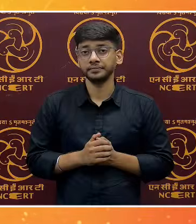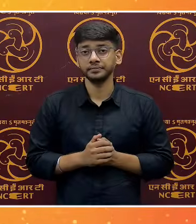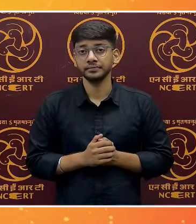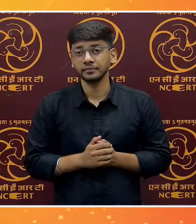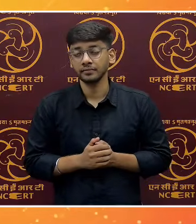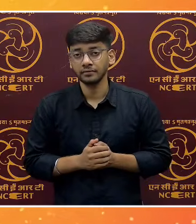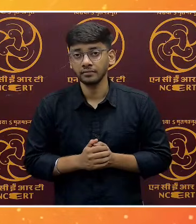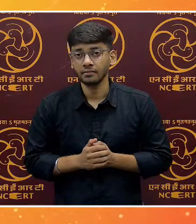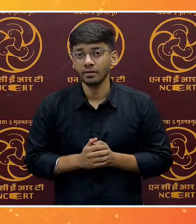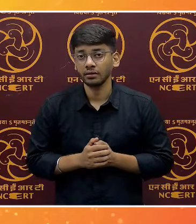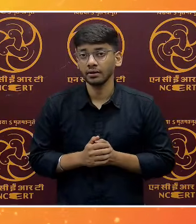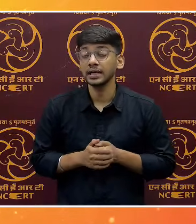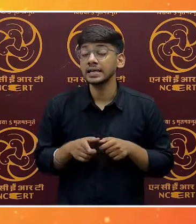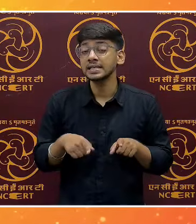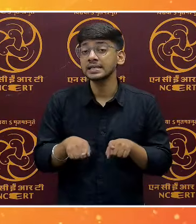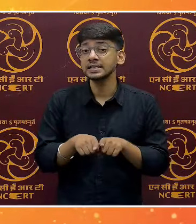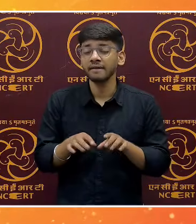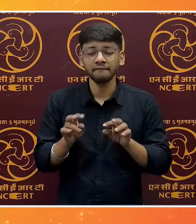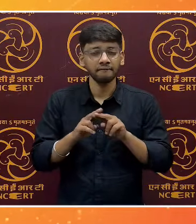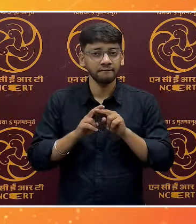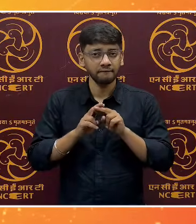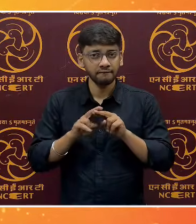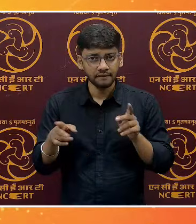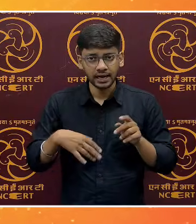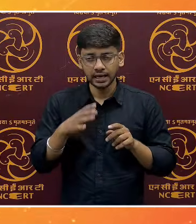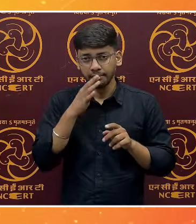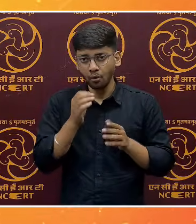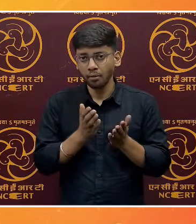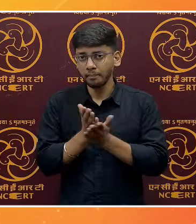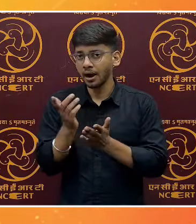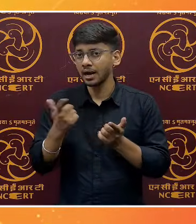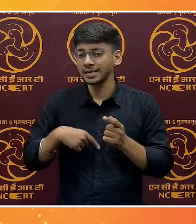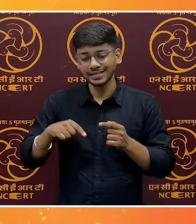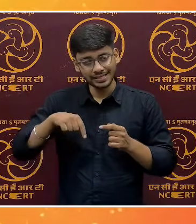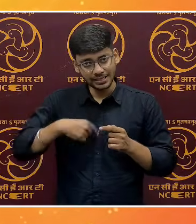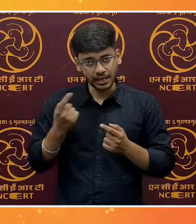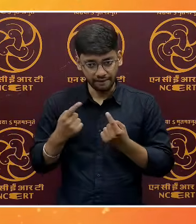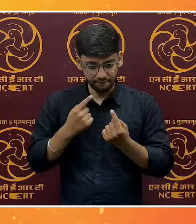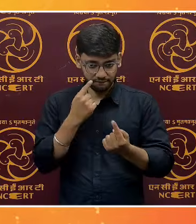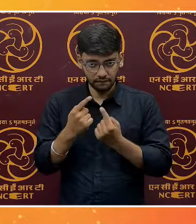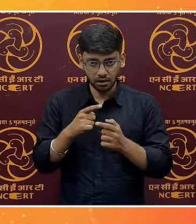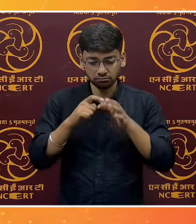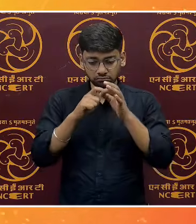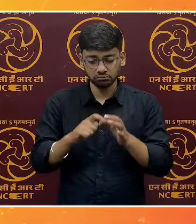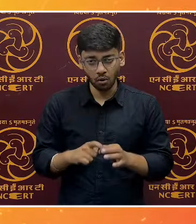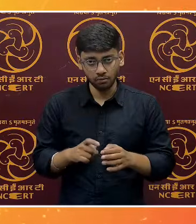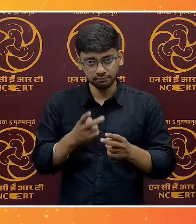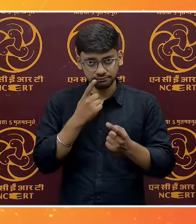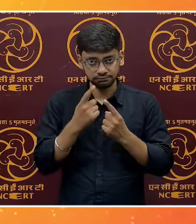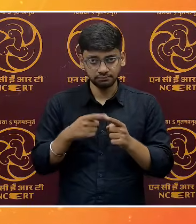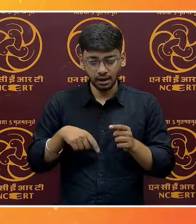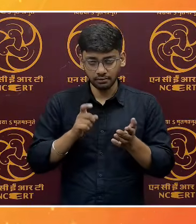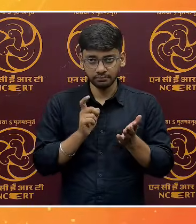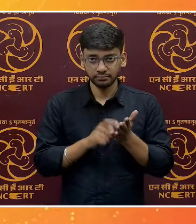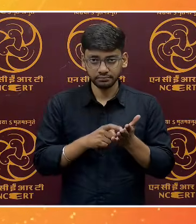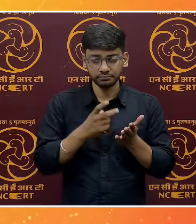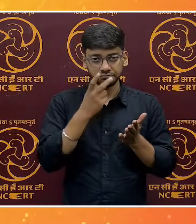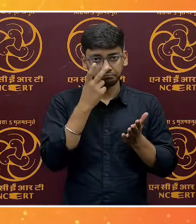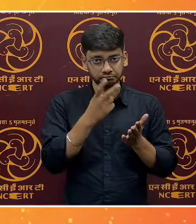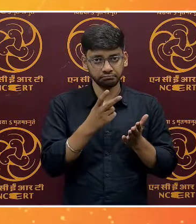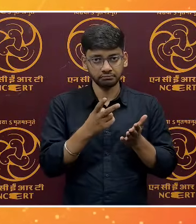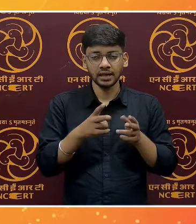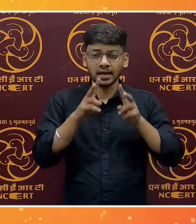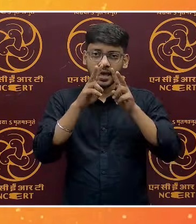this way the final and the most important part is the self-evaluation part. So here we have to click and we